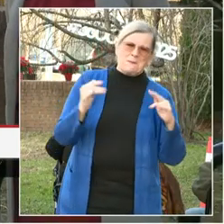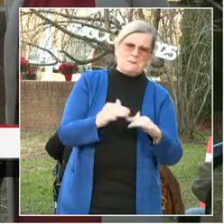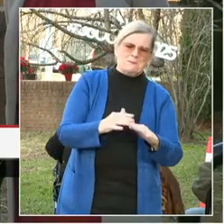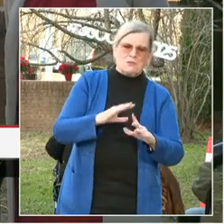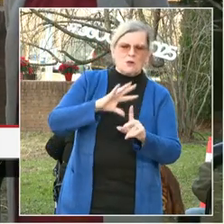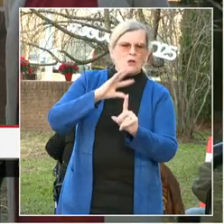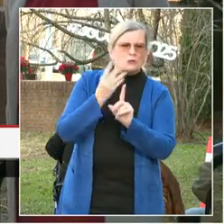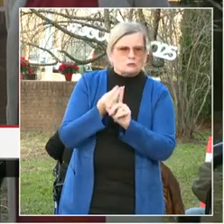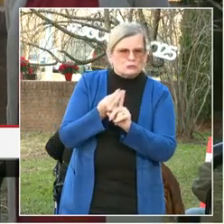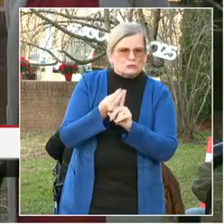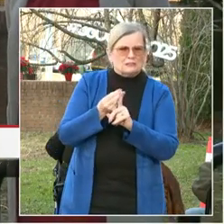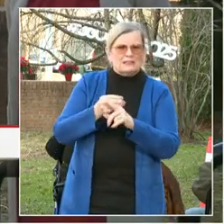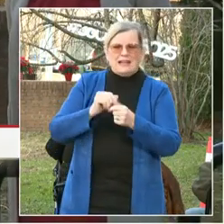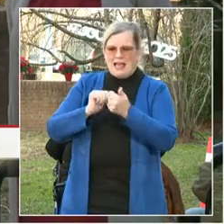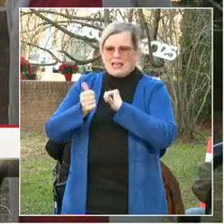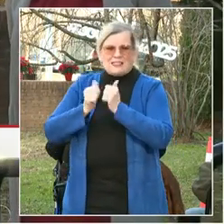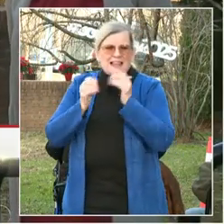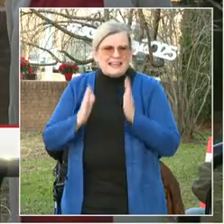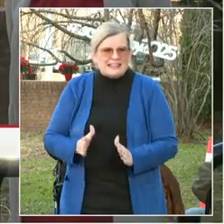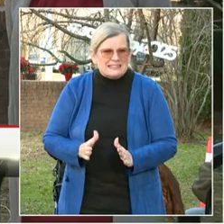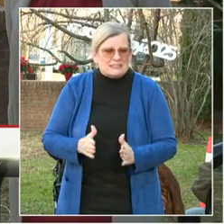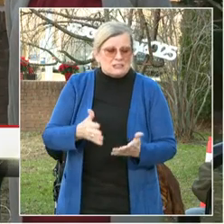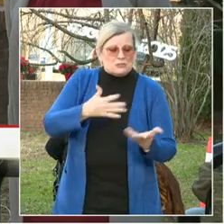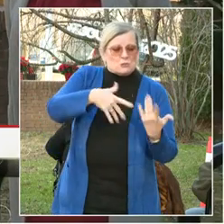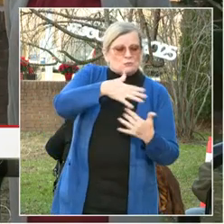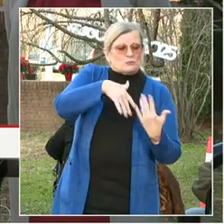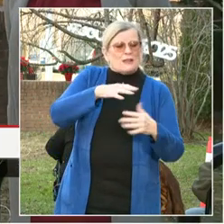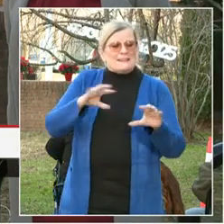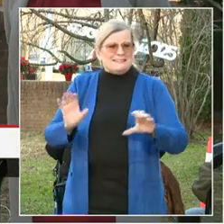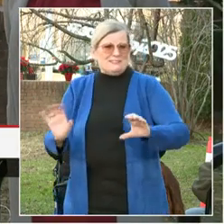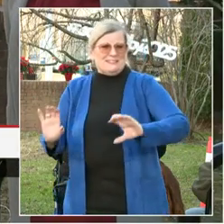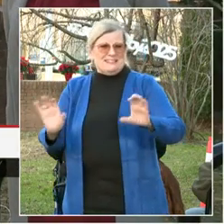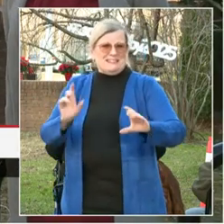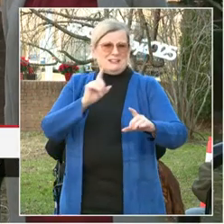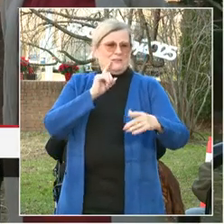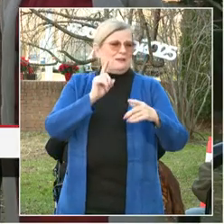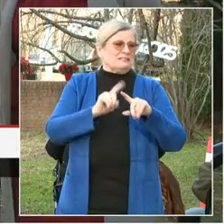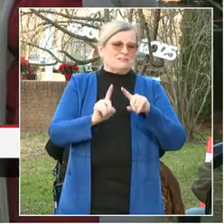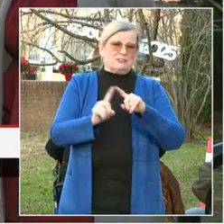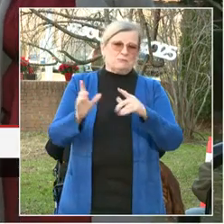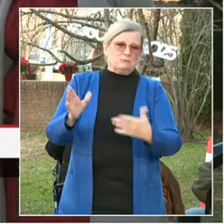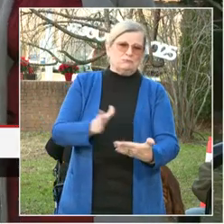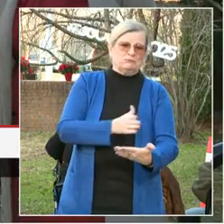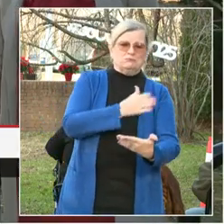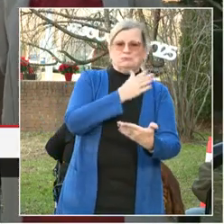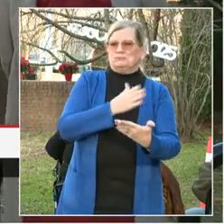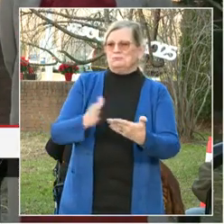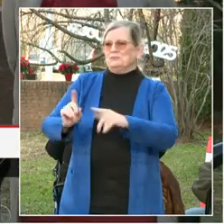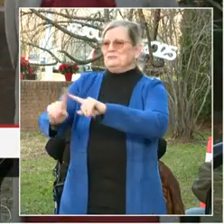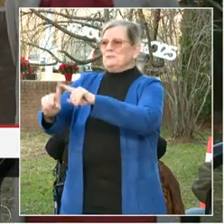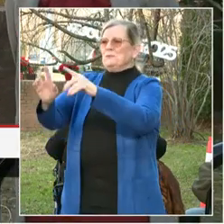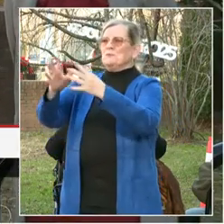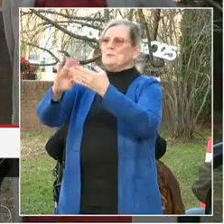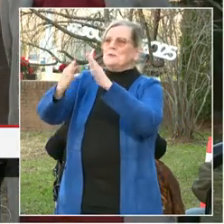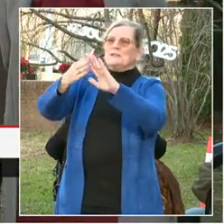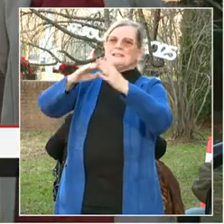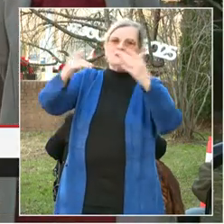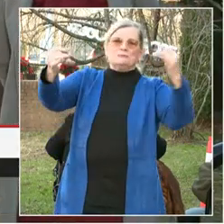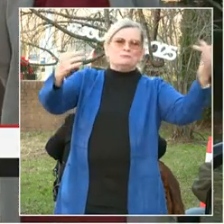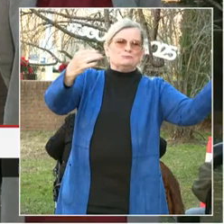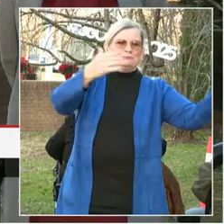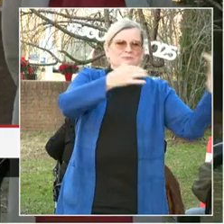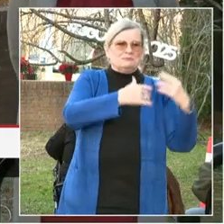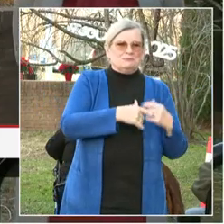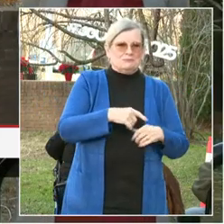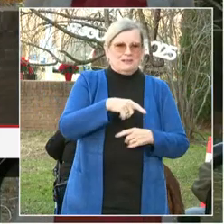civic activities that serve the entire range of our community. The library will continue the district's recent history of